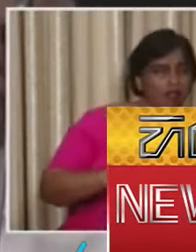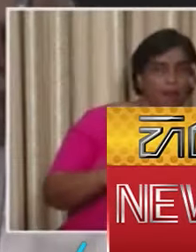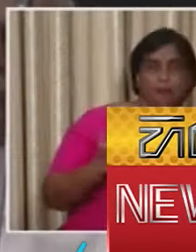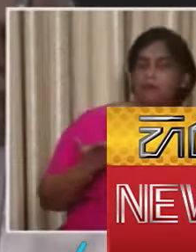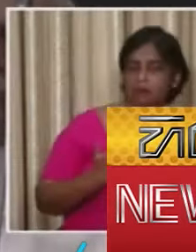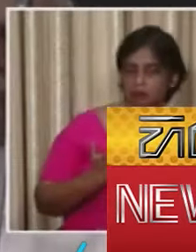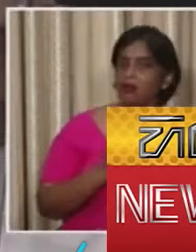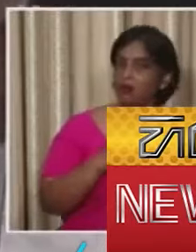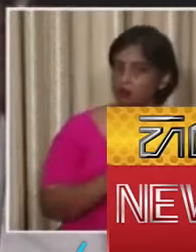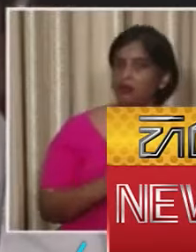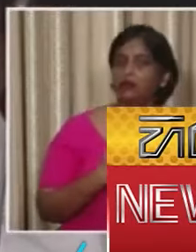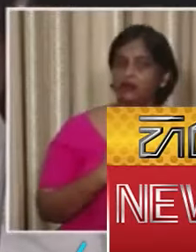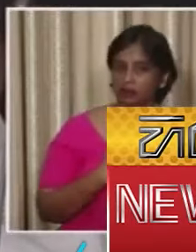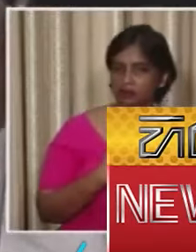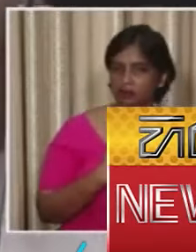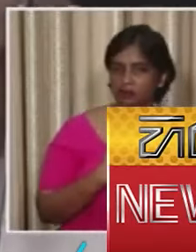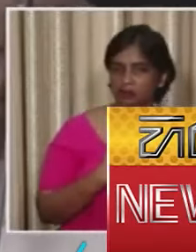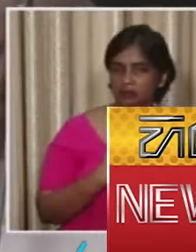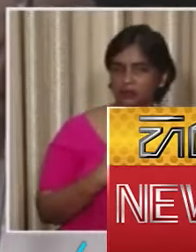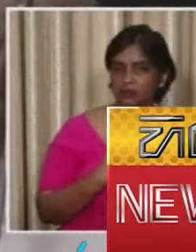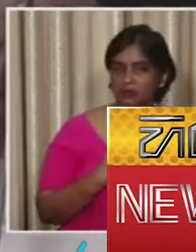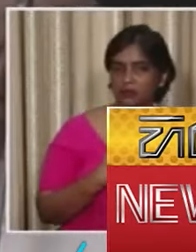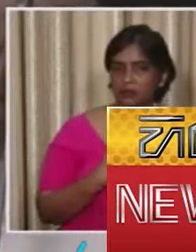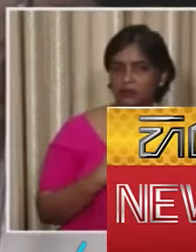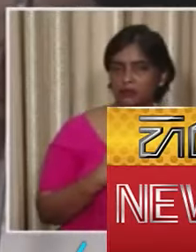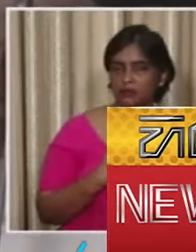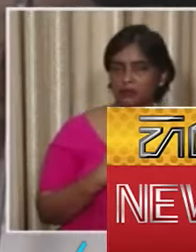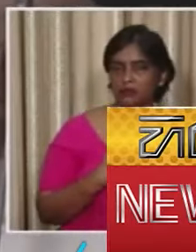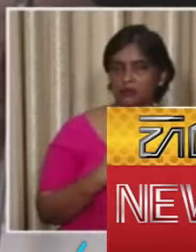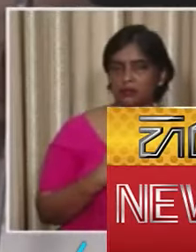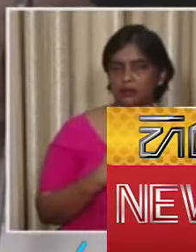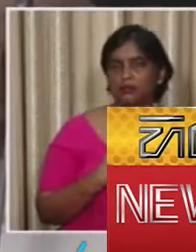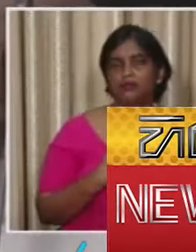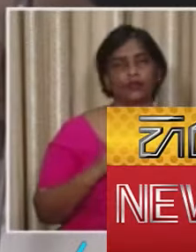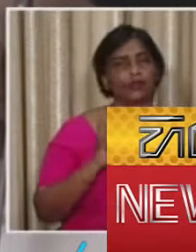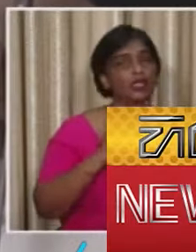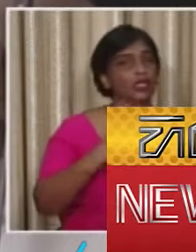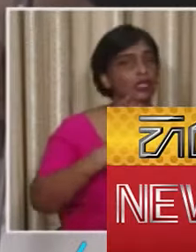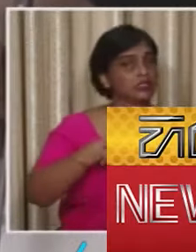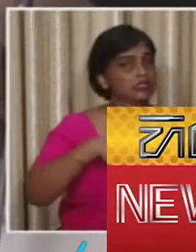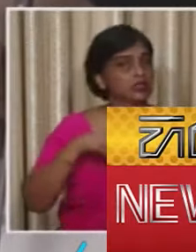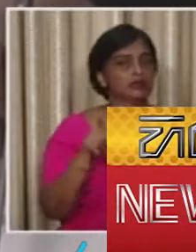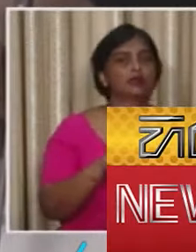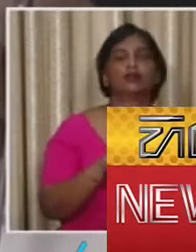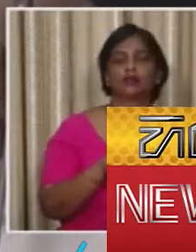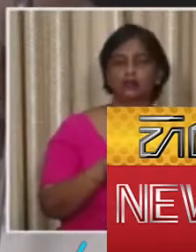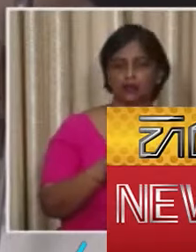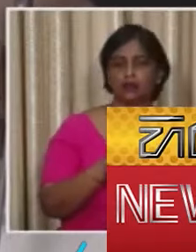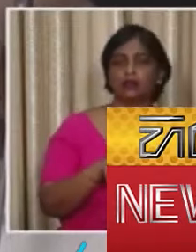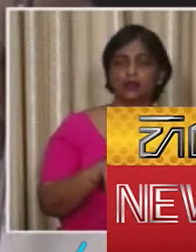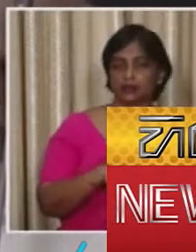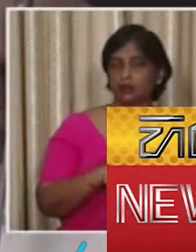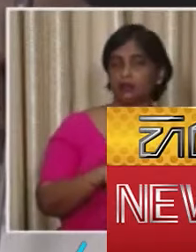celebration, it is by no means allow us to be complacent as a nation. The successful conclusion of the official